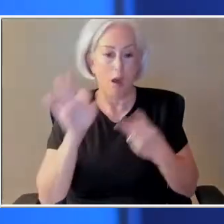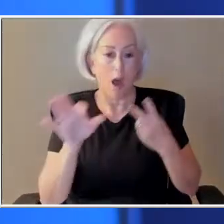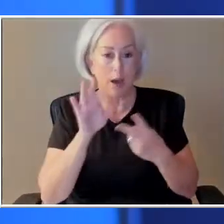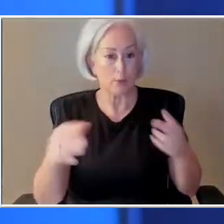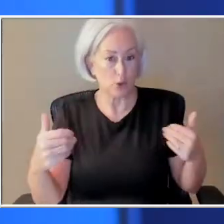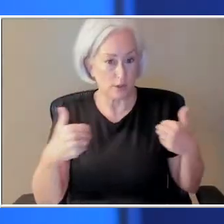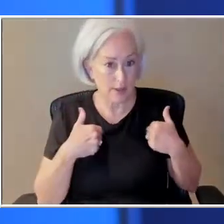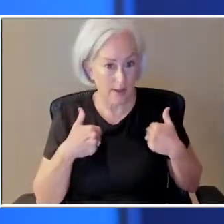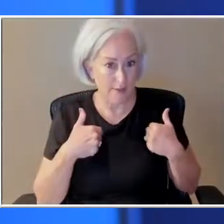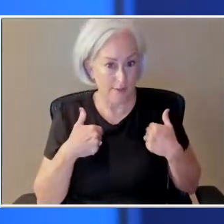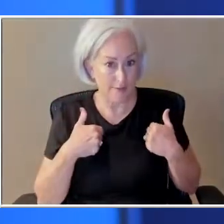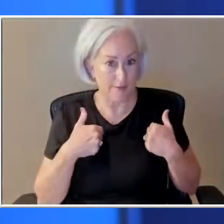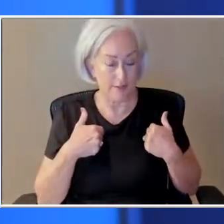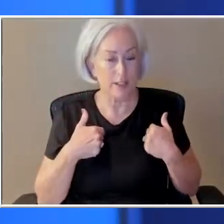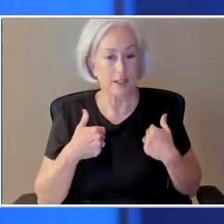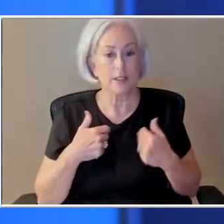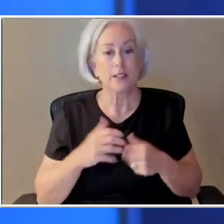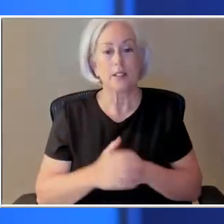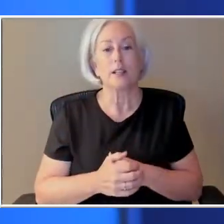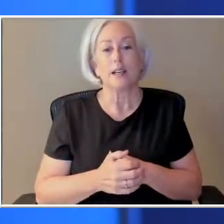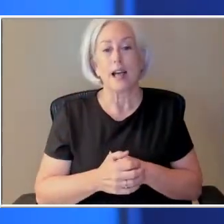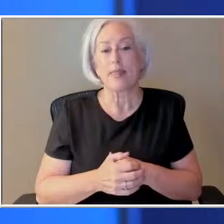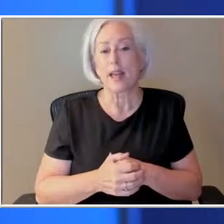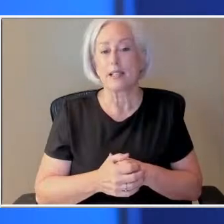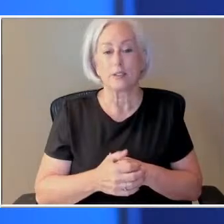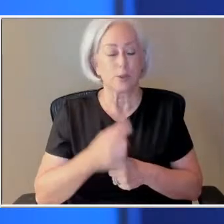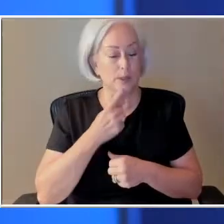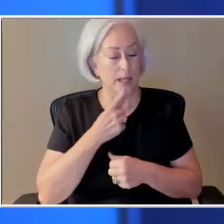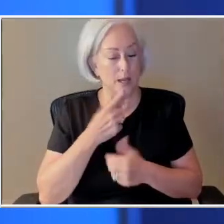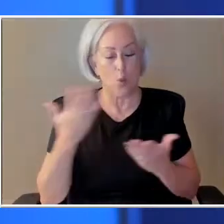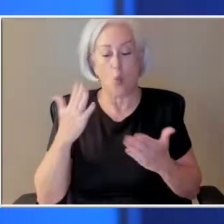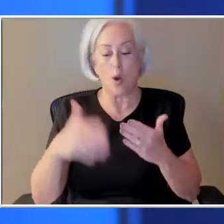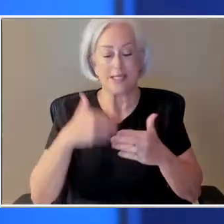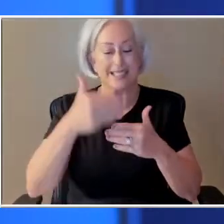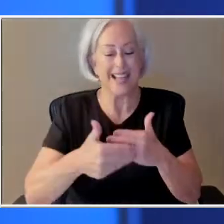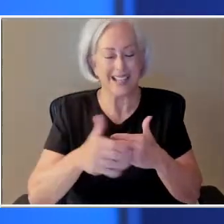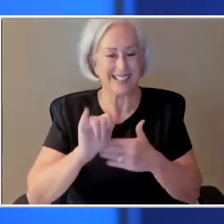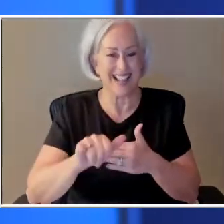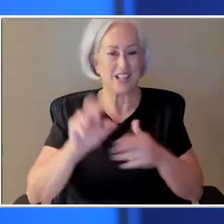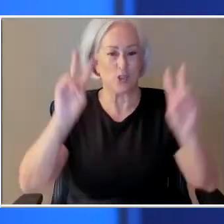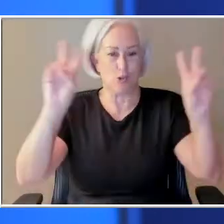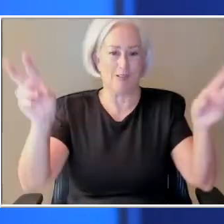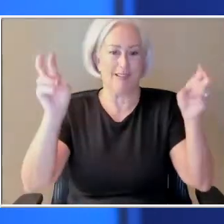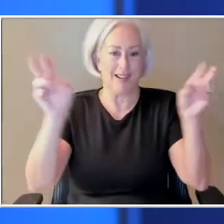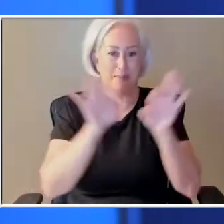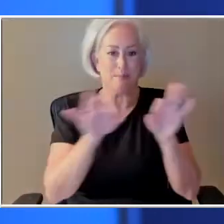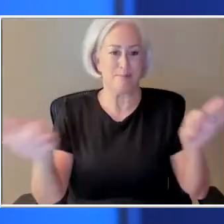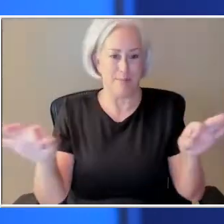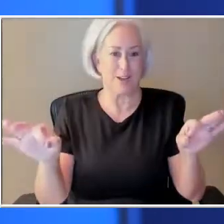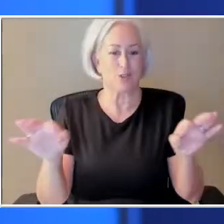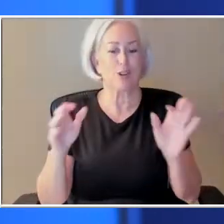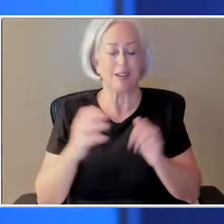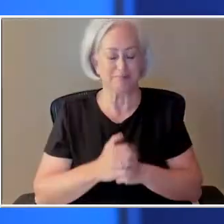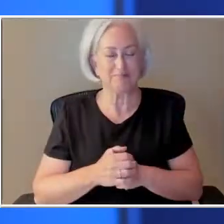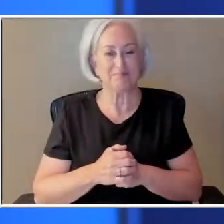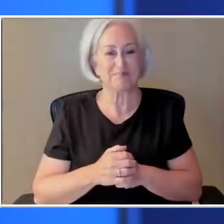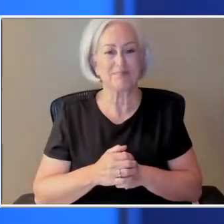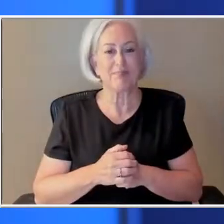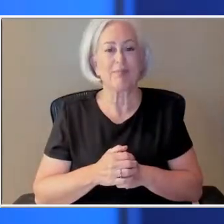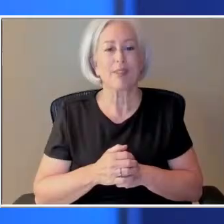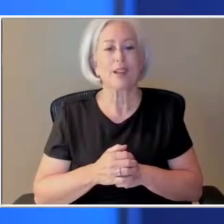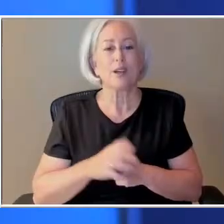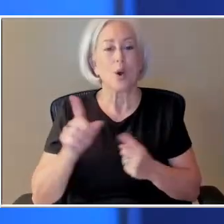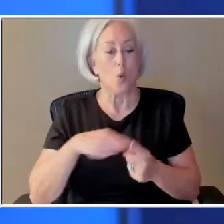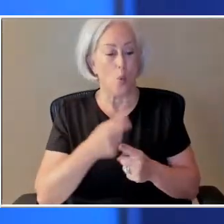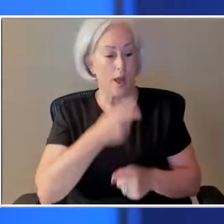think that saying what's next has become a mantra, for us, is when one